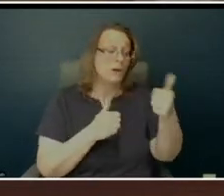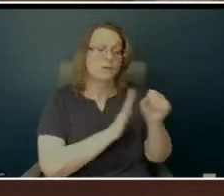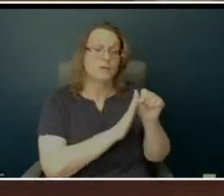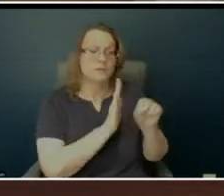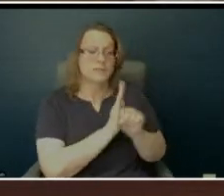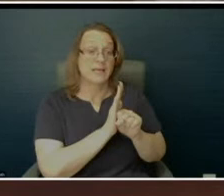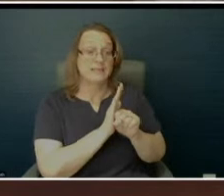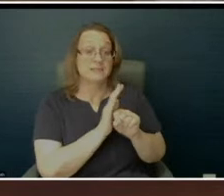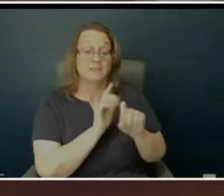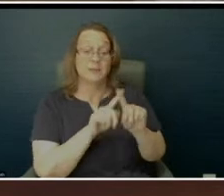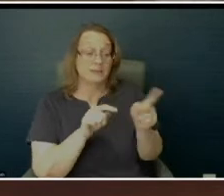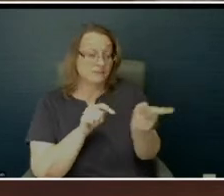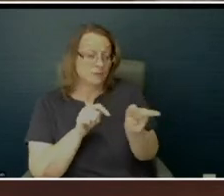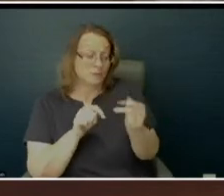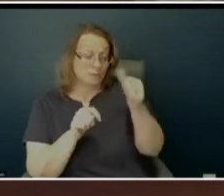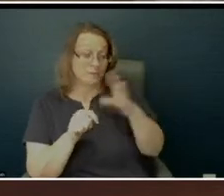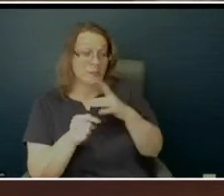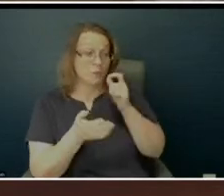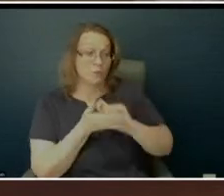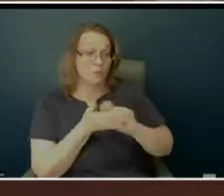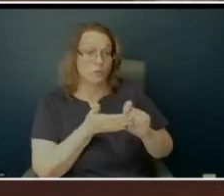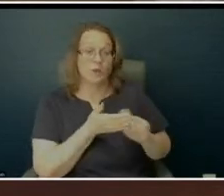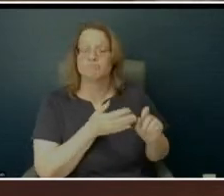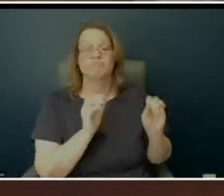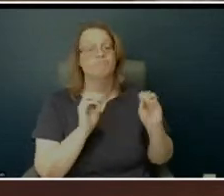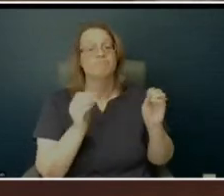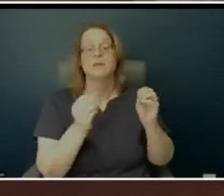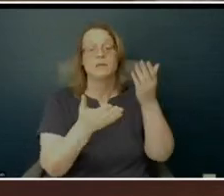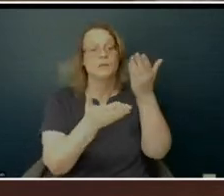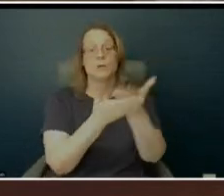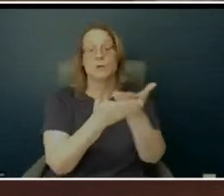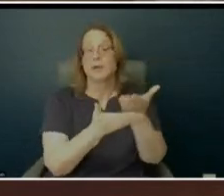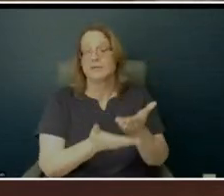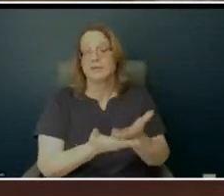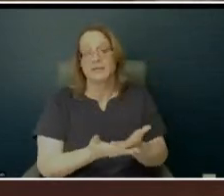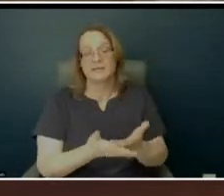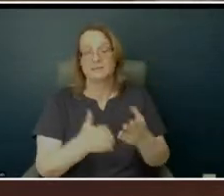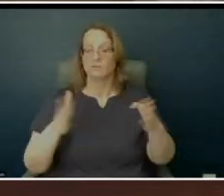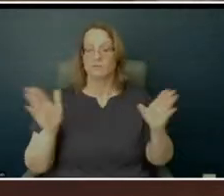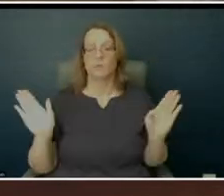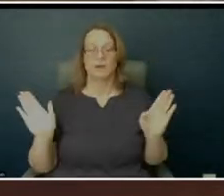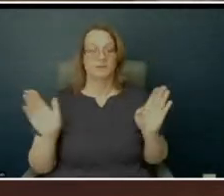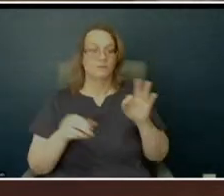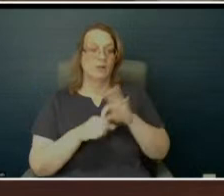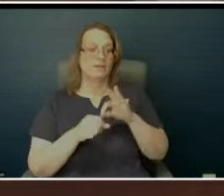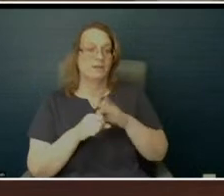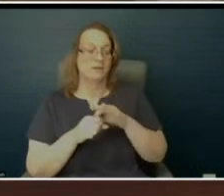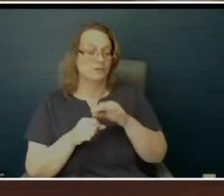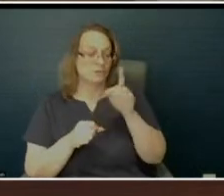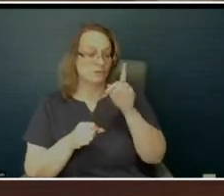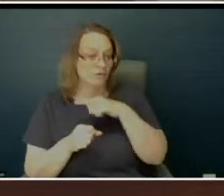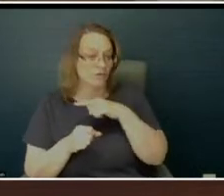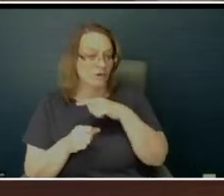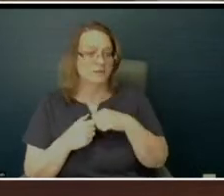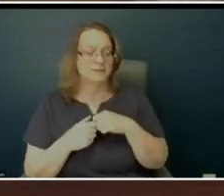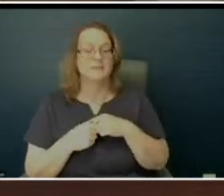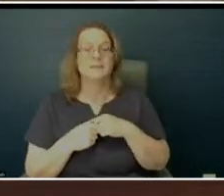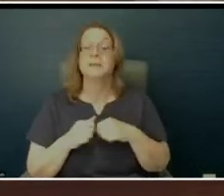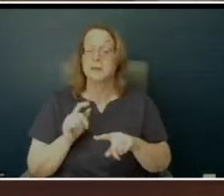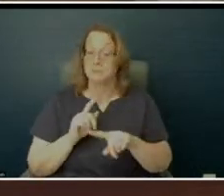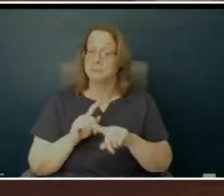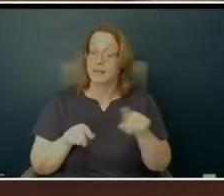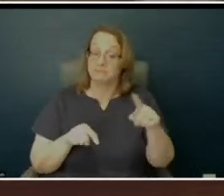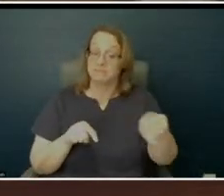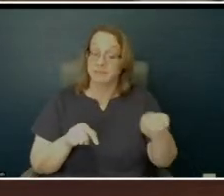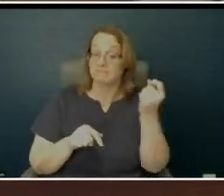Klukowski had any evidence of widespread election fraud, but they were quite aware of what Mr. Trump wanted the department to